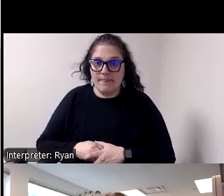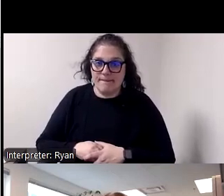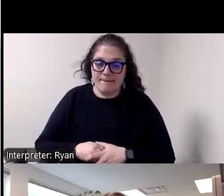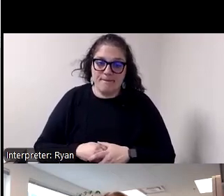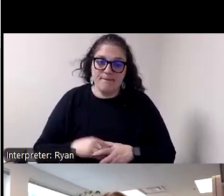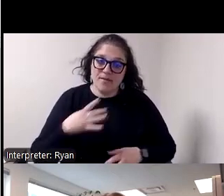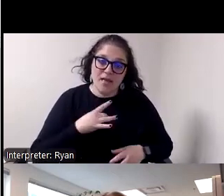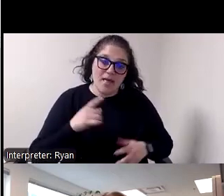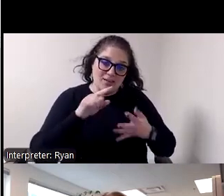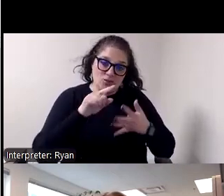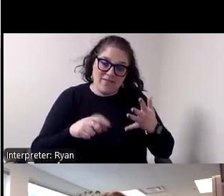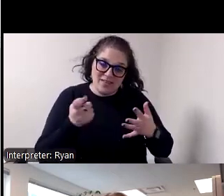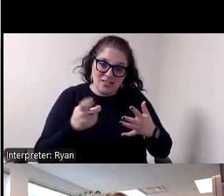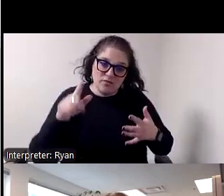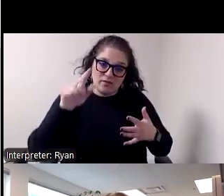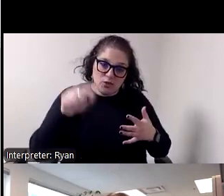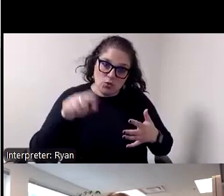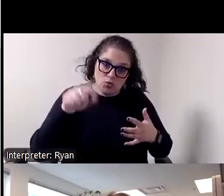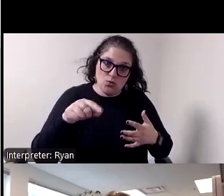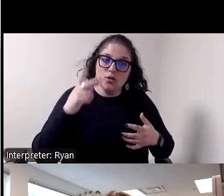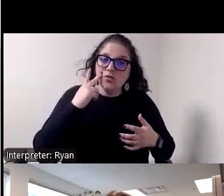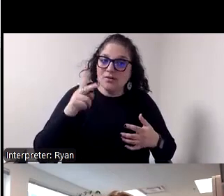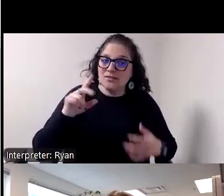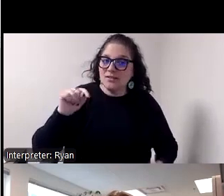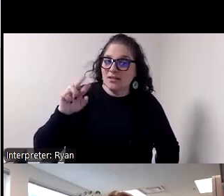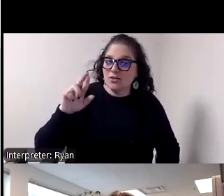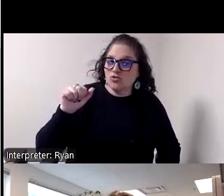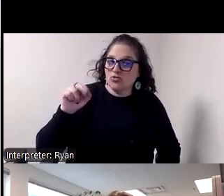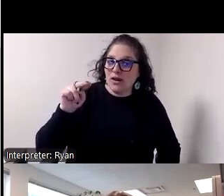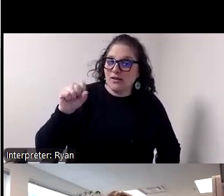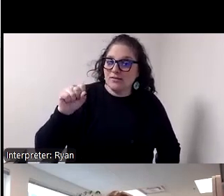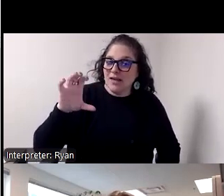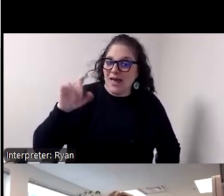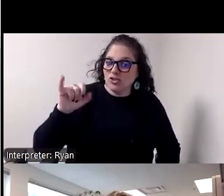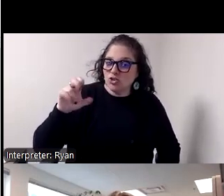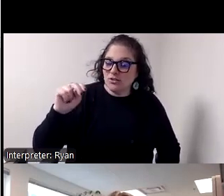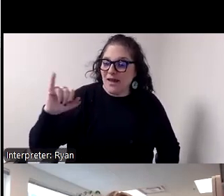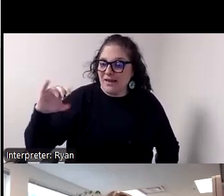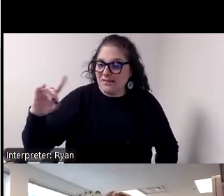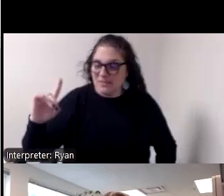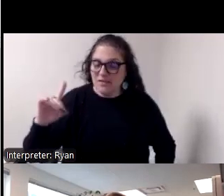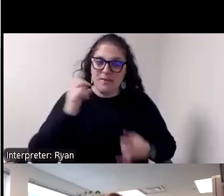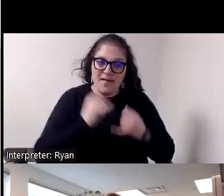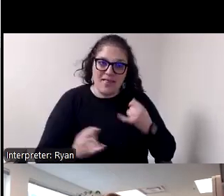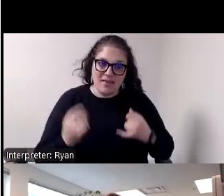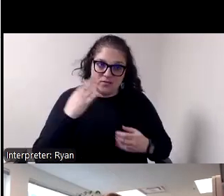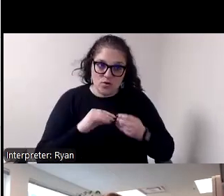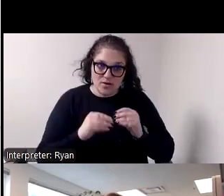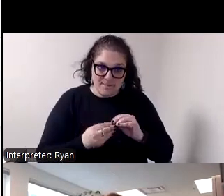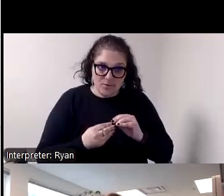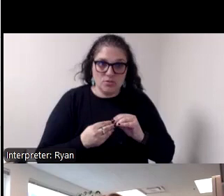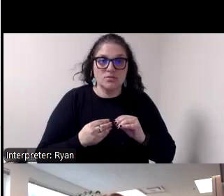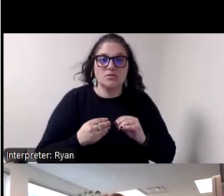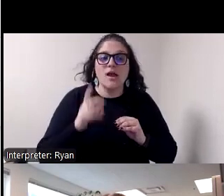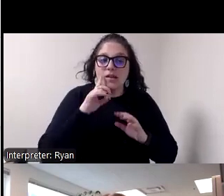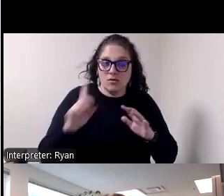these couple of ones. You can look up the transaction ID by the last 4 digits, and it'll pop